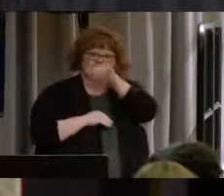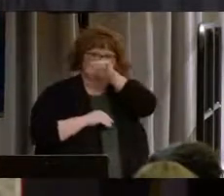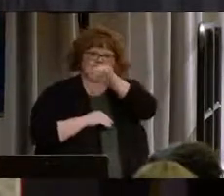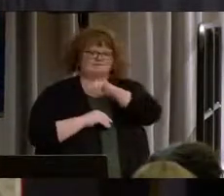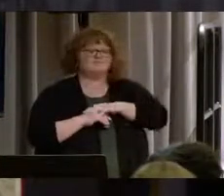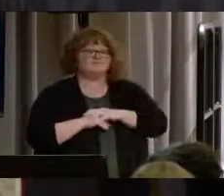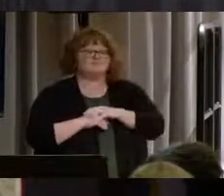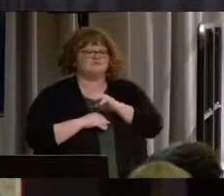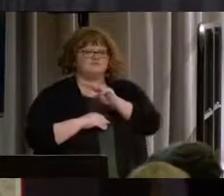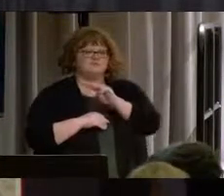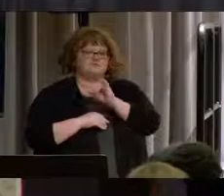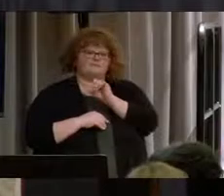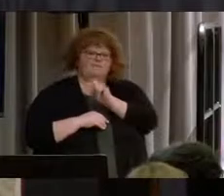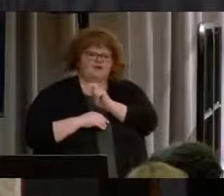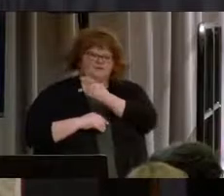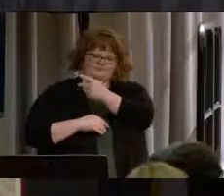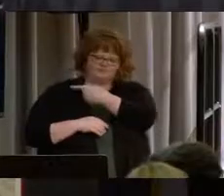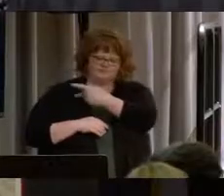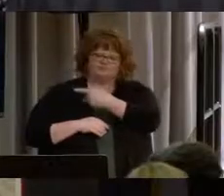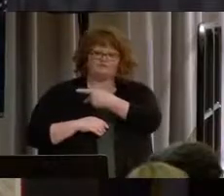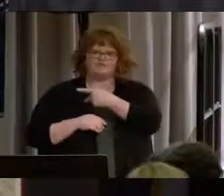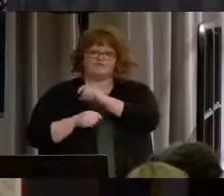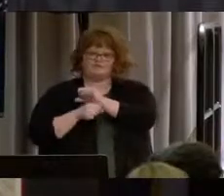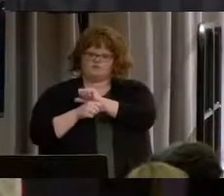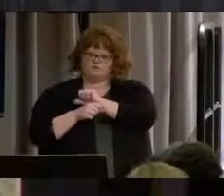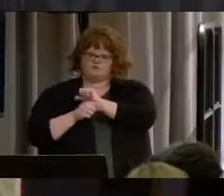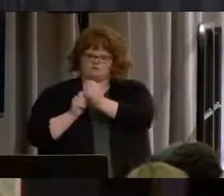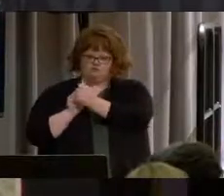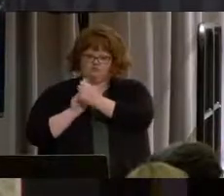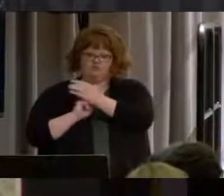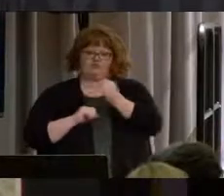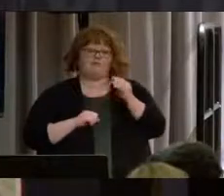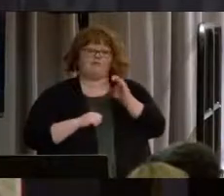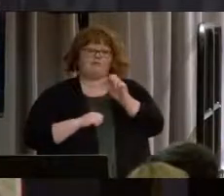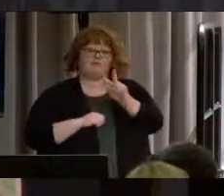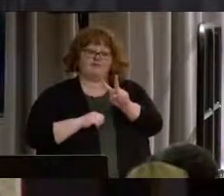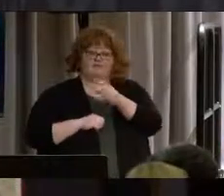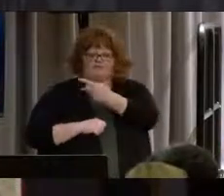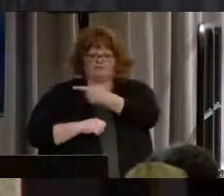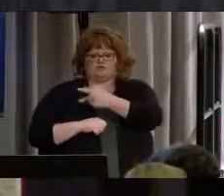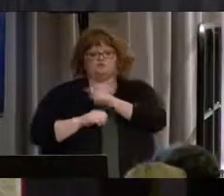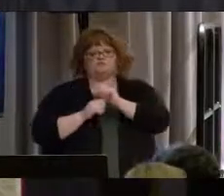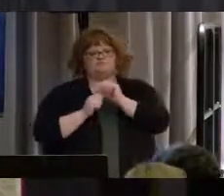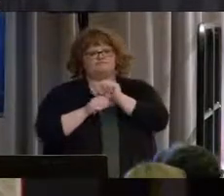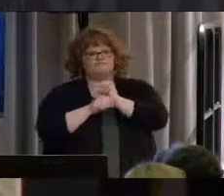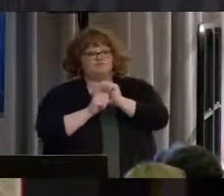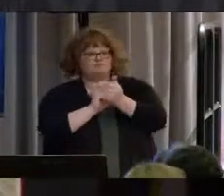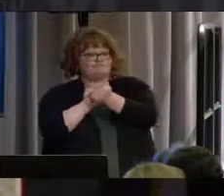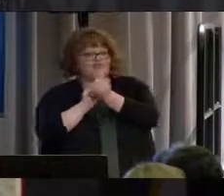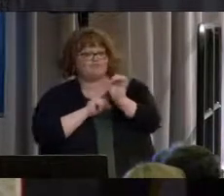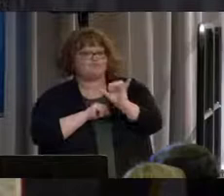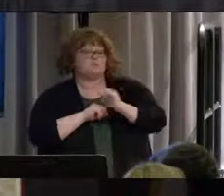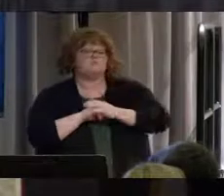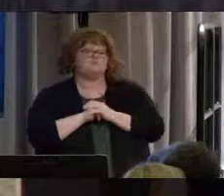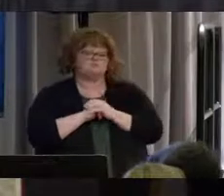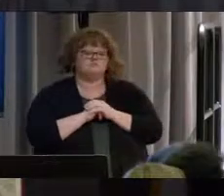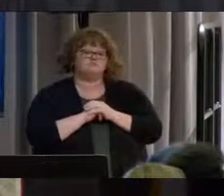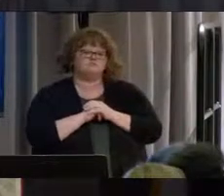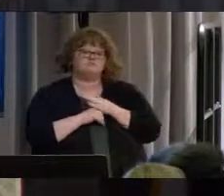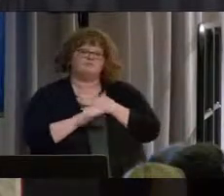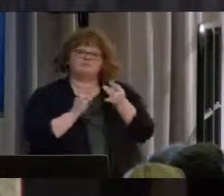have working together over all these years, and Bev and I have worked together before as well. So my comments are